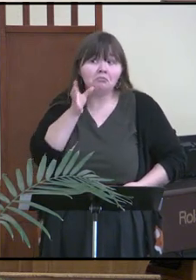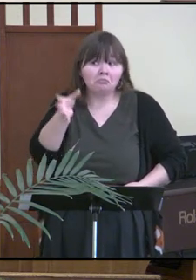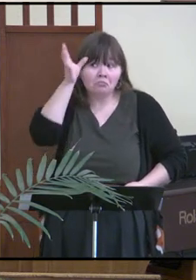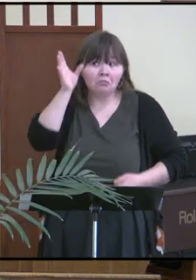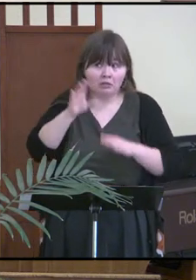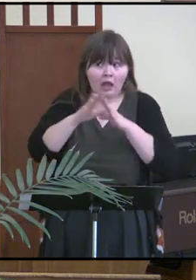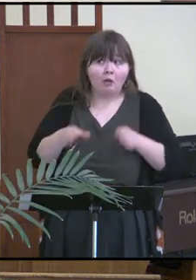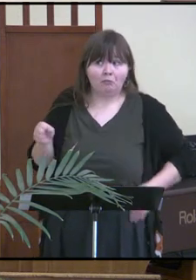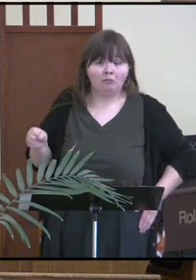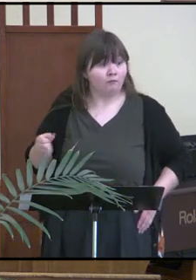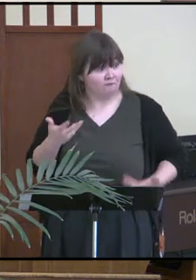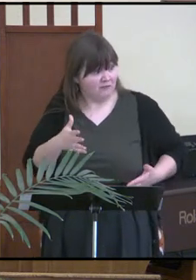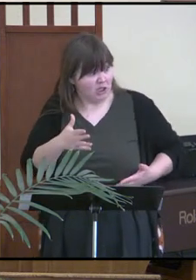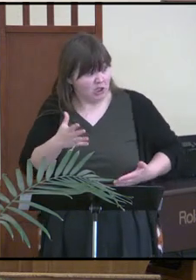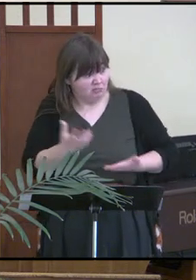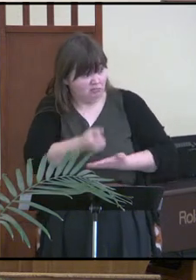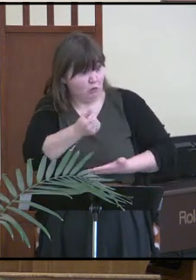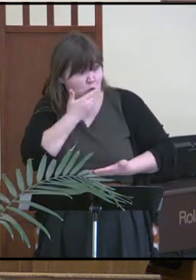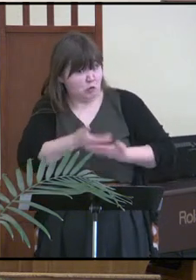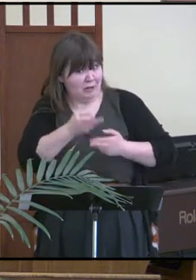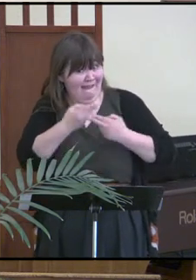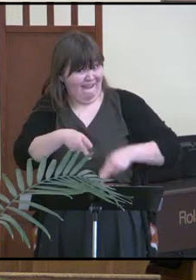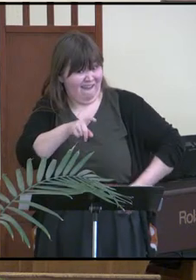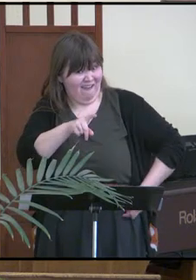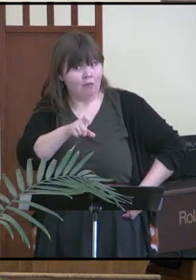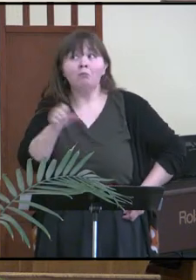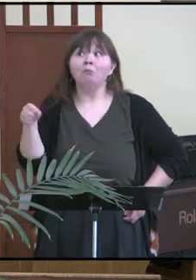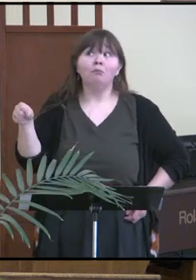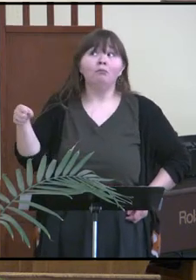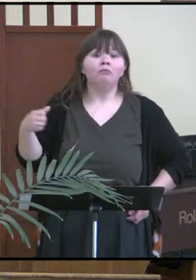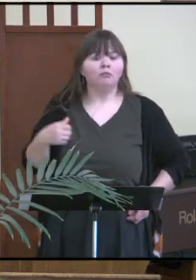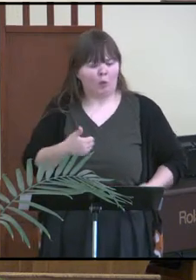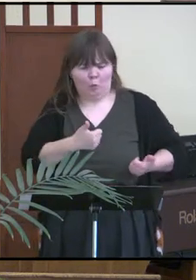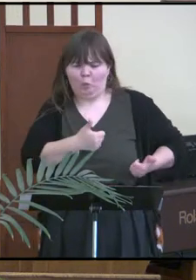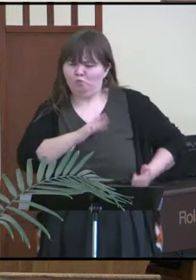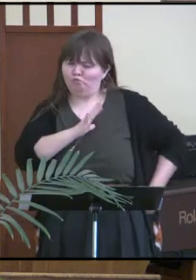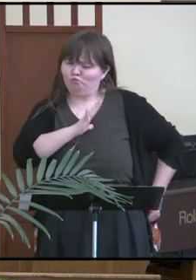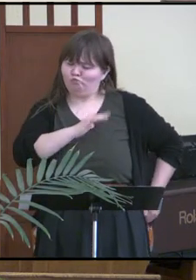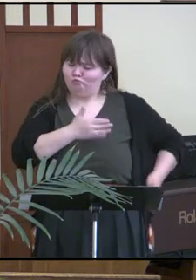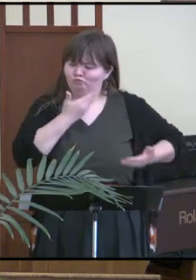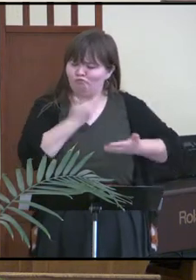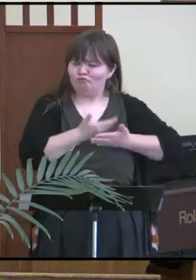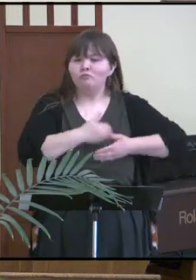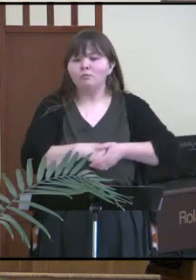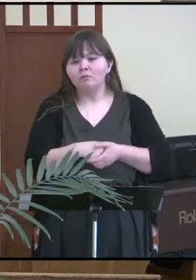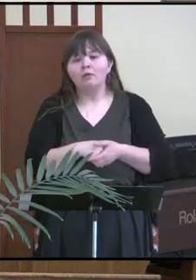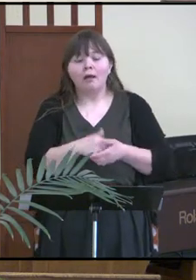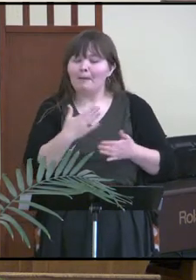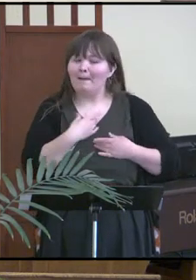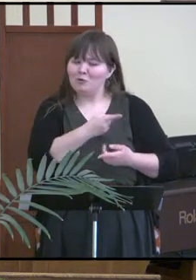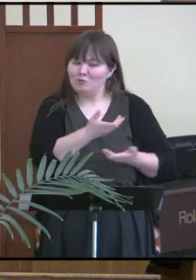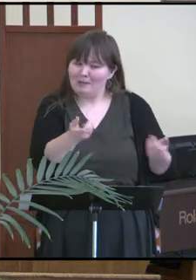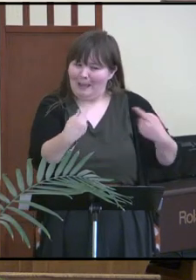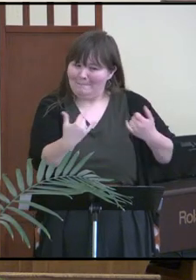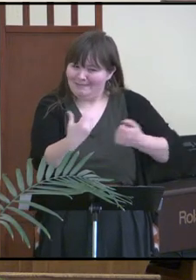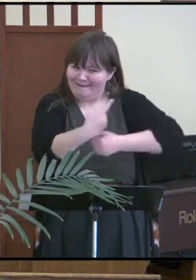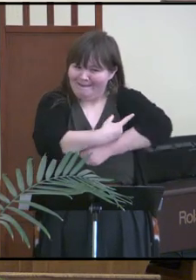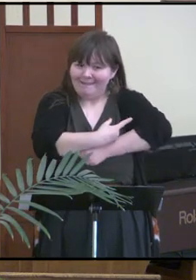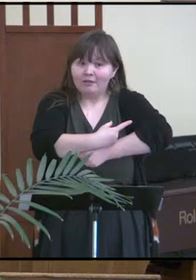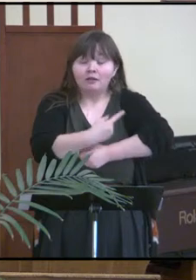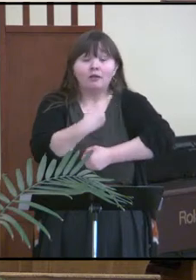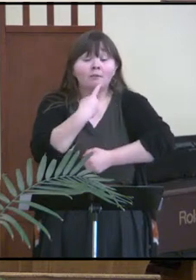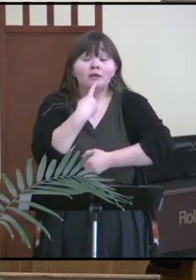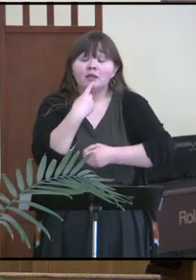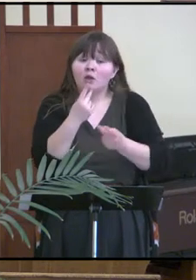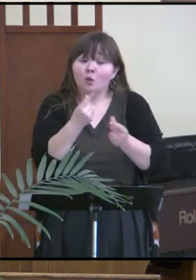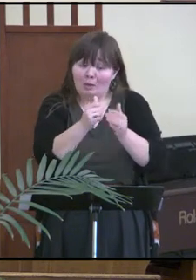Did you? Did you get some good eggs? Mm-hmm. Yeah. Cool. That's good. Well, I'm glad you're here. I'm going to say just a